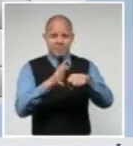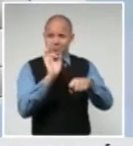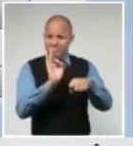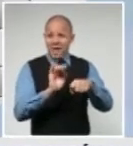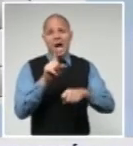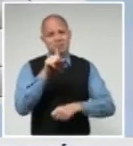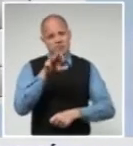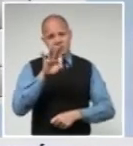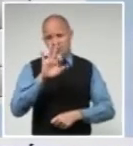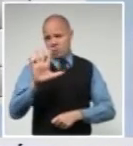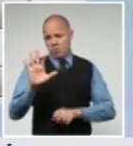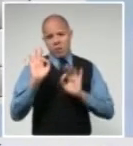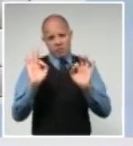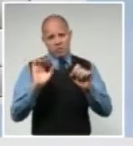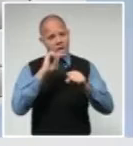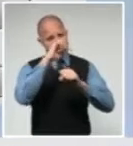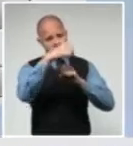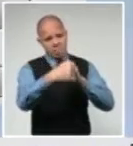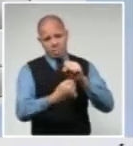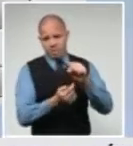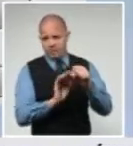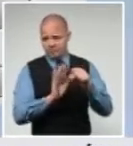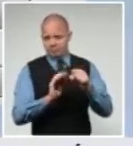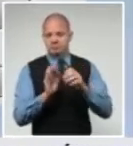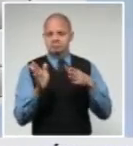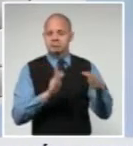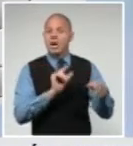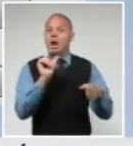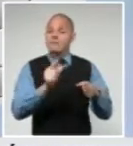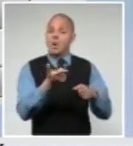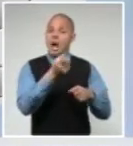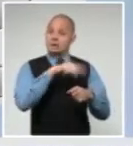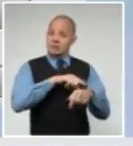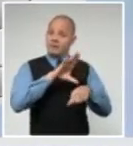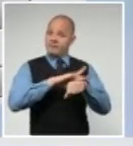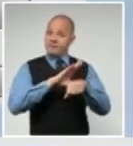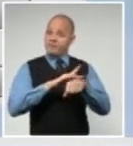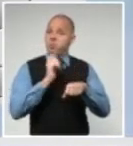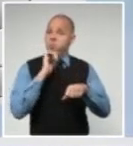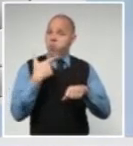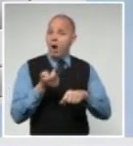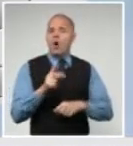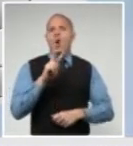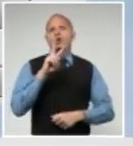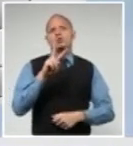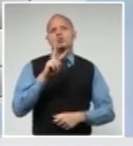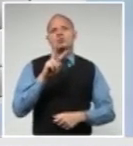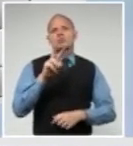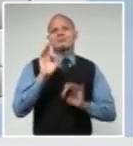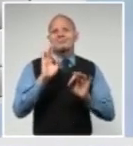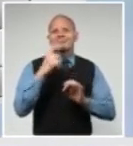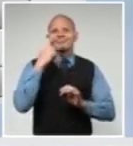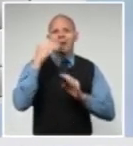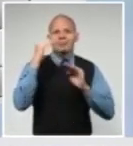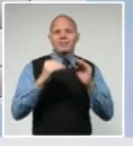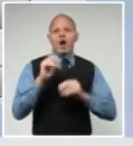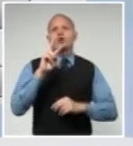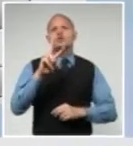291,144 people were diagnosed with the disease only yesterday, for a total amount of